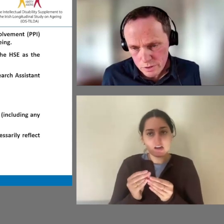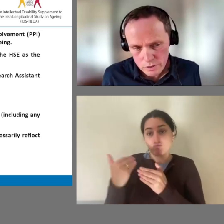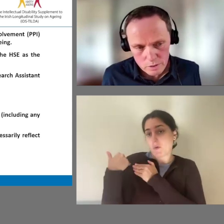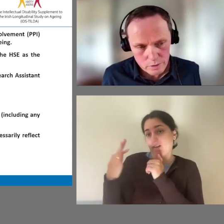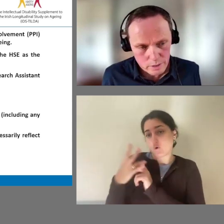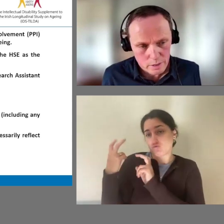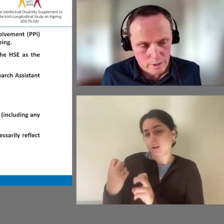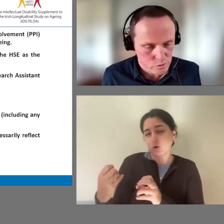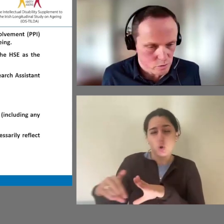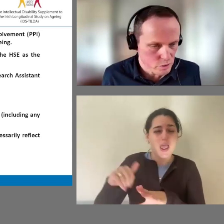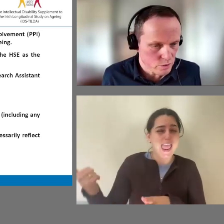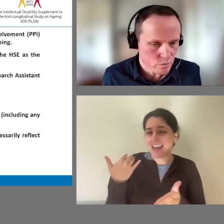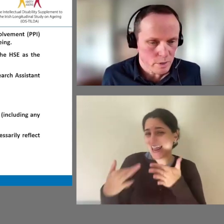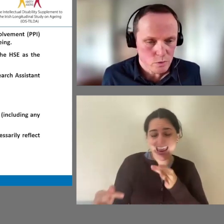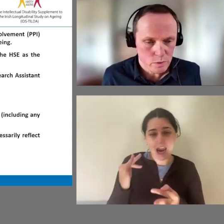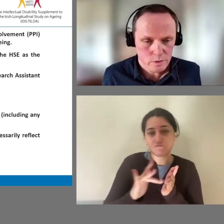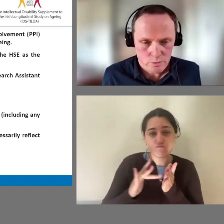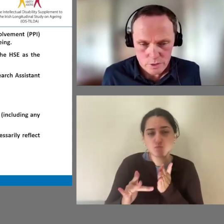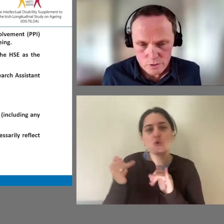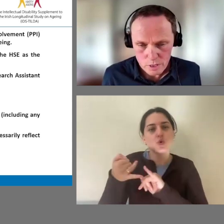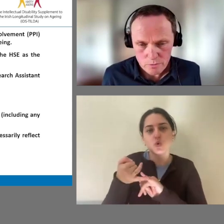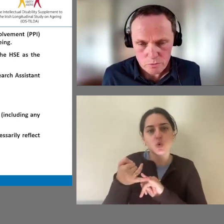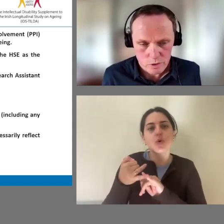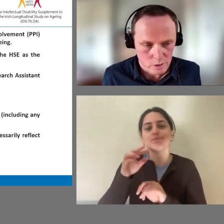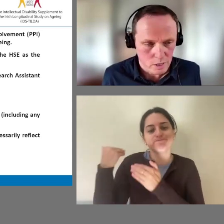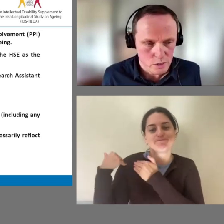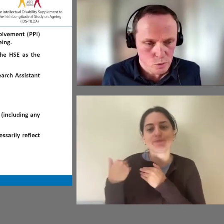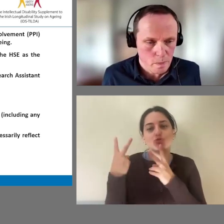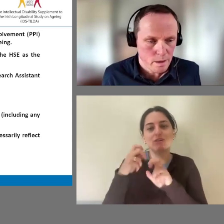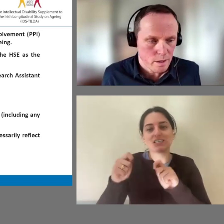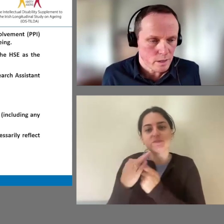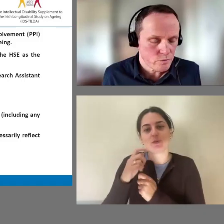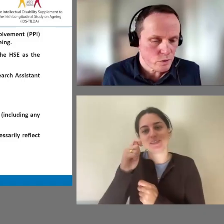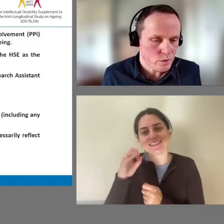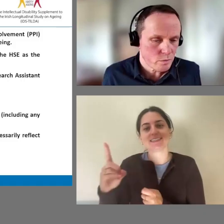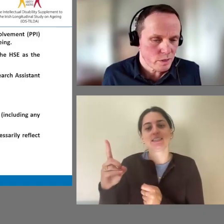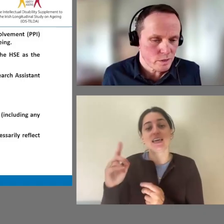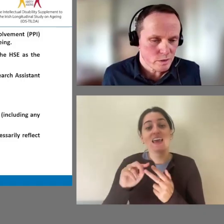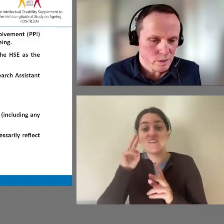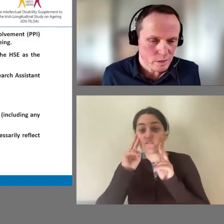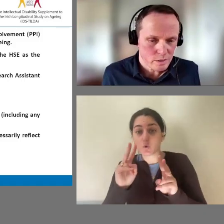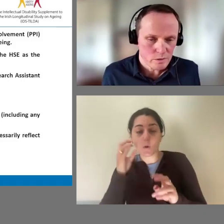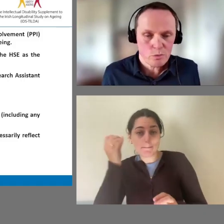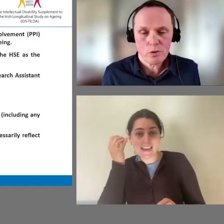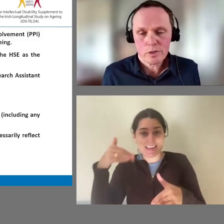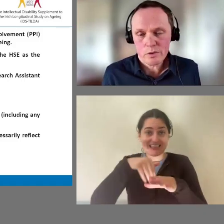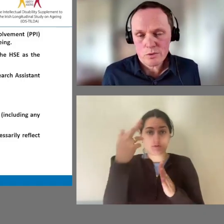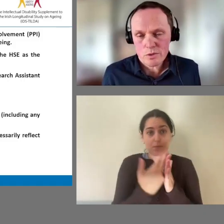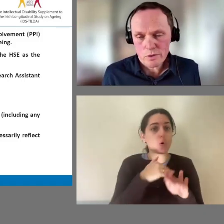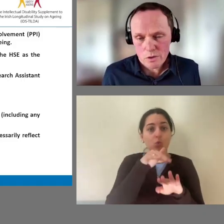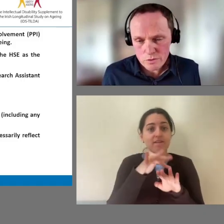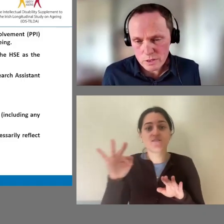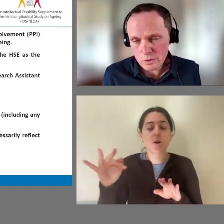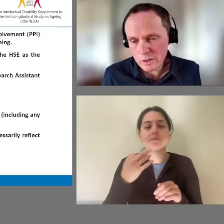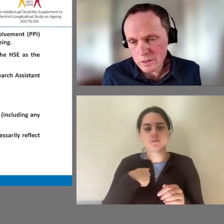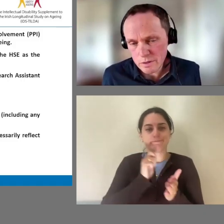for the research, including any errors or omissions, remains with the research team from Trinity College, and the views and opinions contained in the report are those